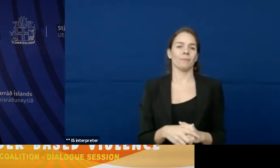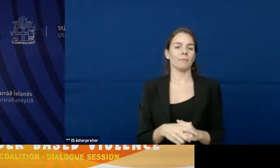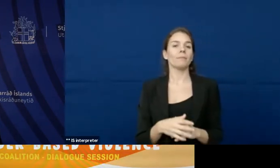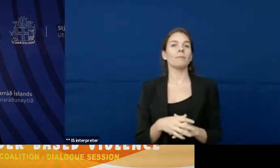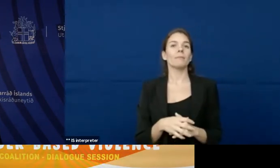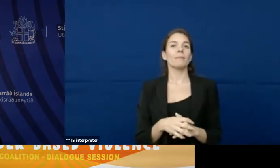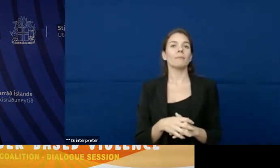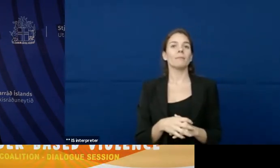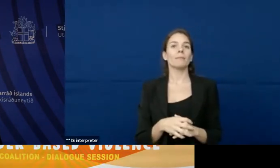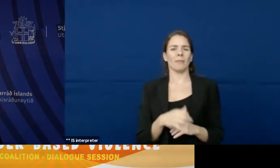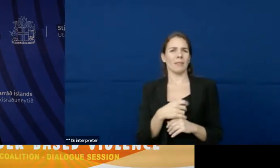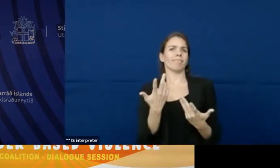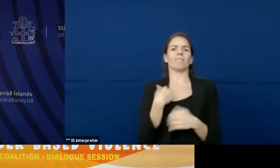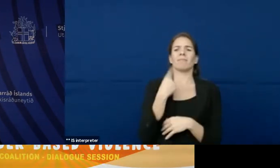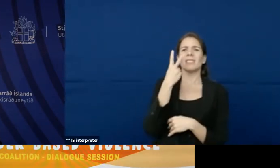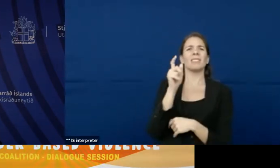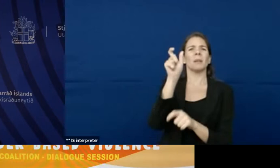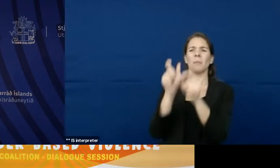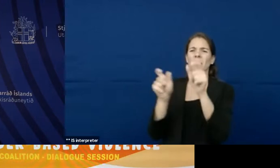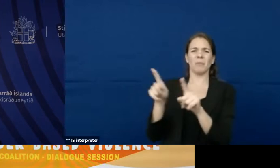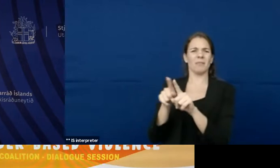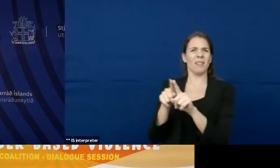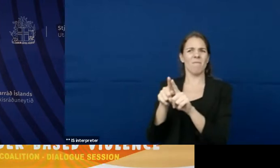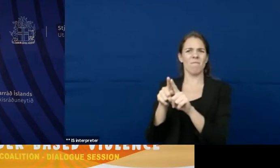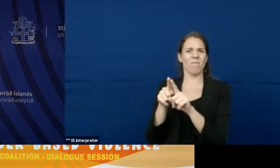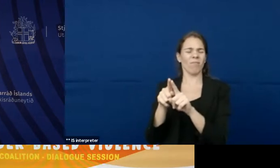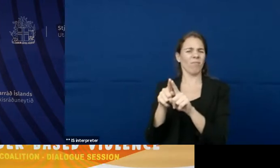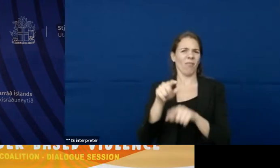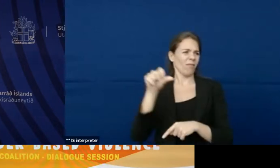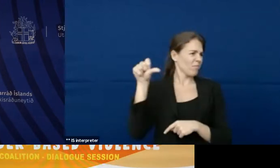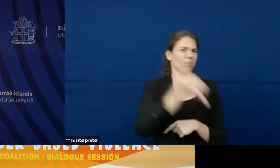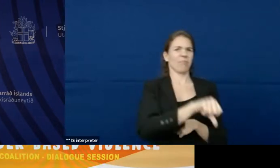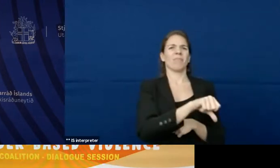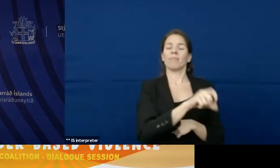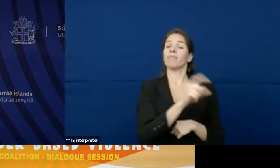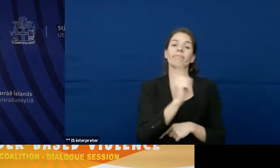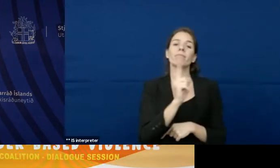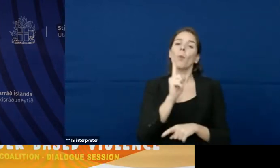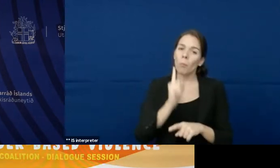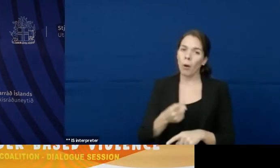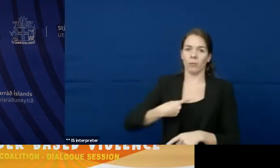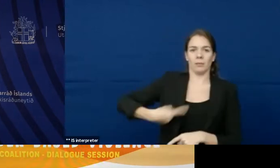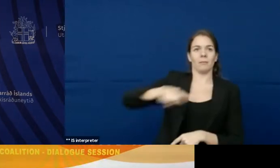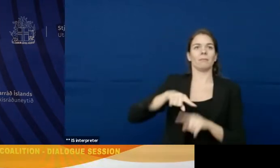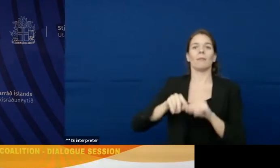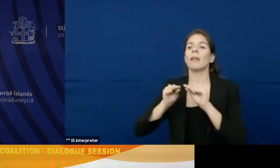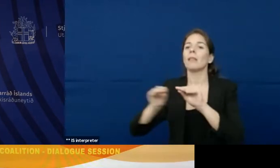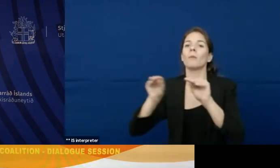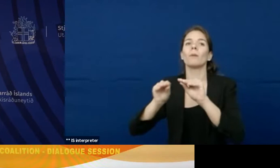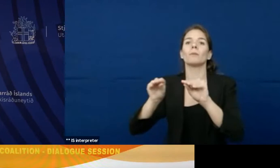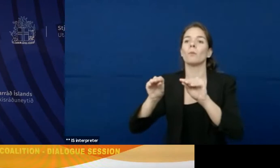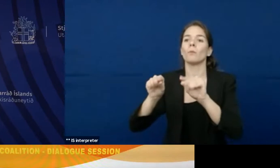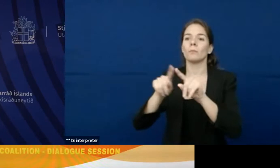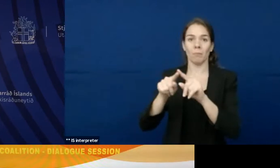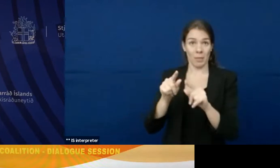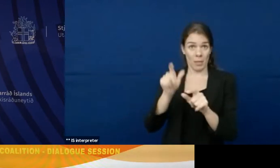rights and paths of recourse. They also need to be equipped with the knowledge and